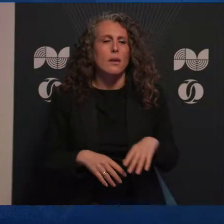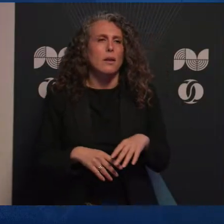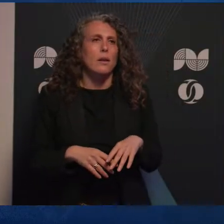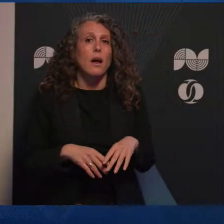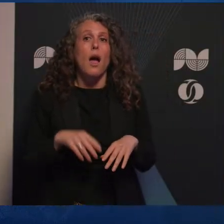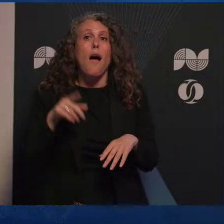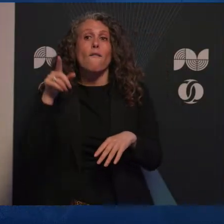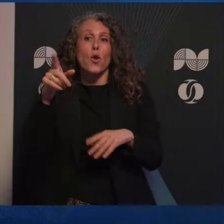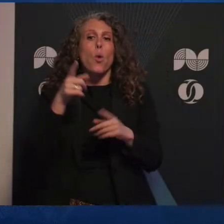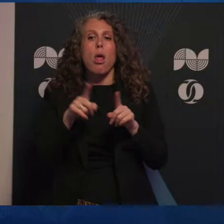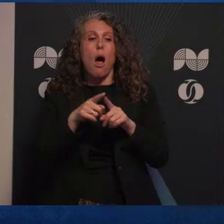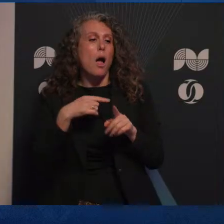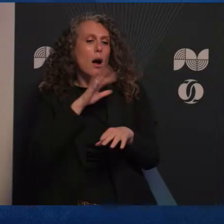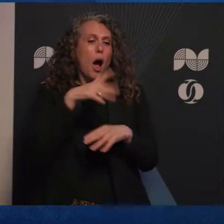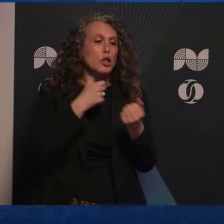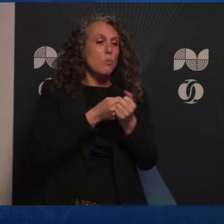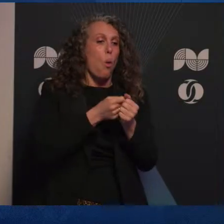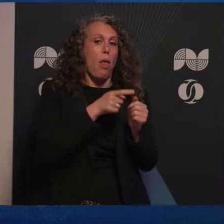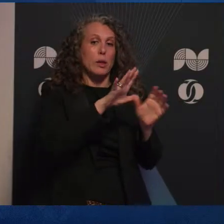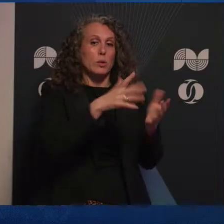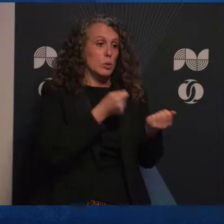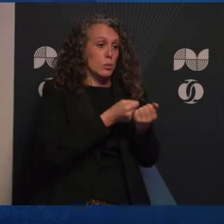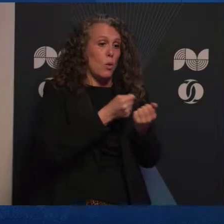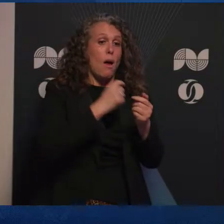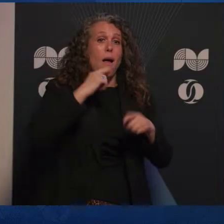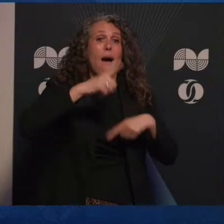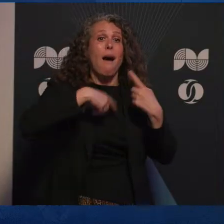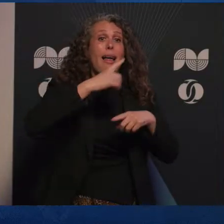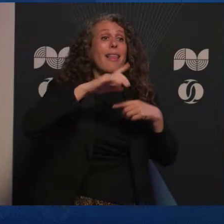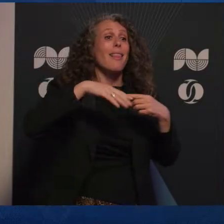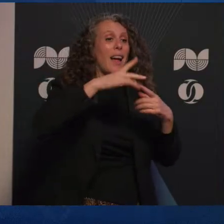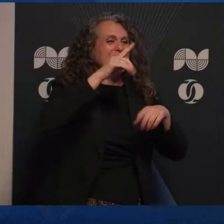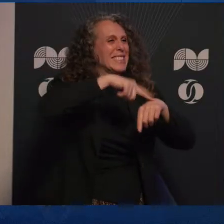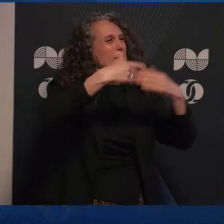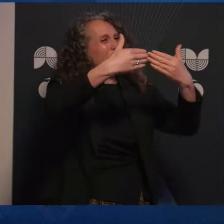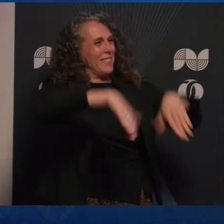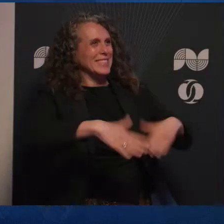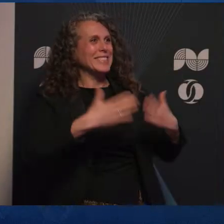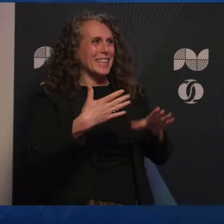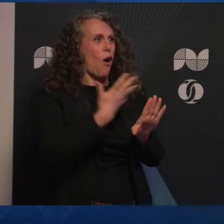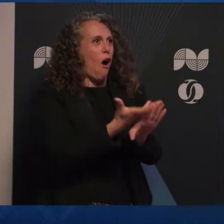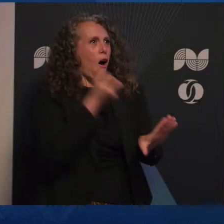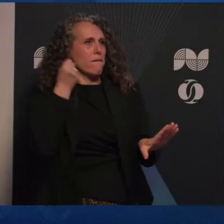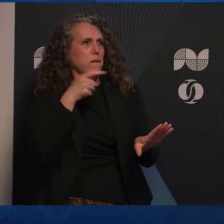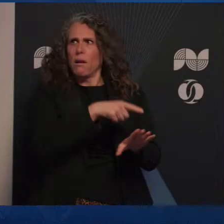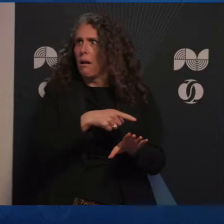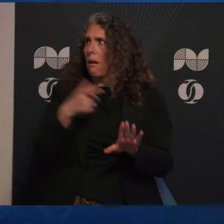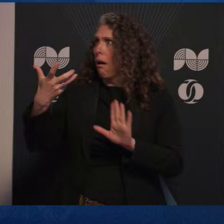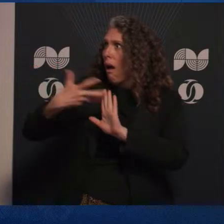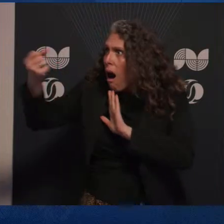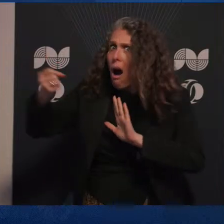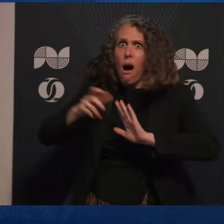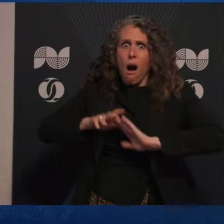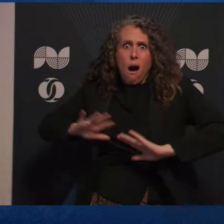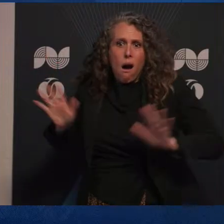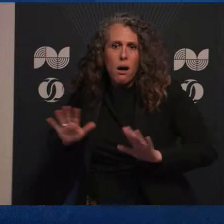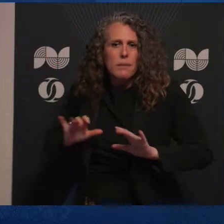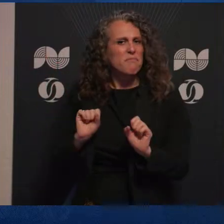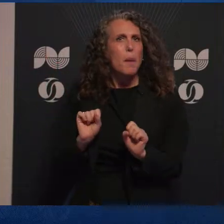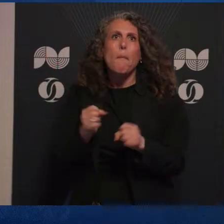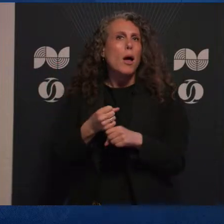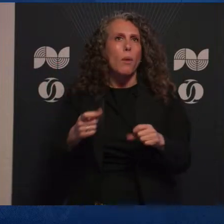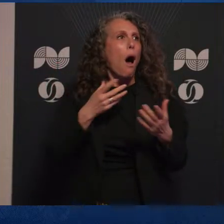it's politically often impossible to roll it back. And because industrial policy costs money, at this